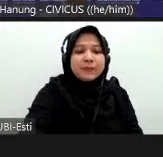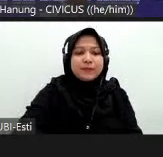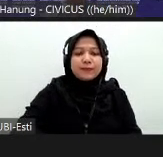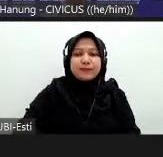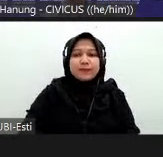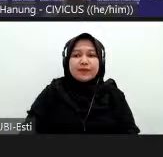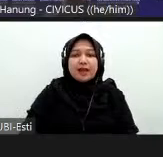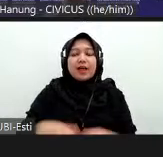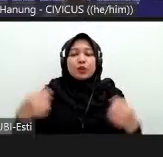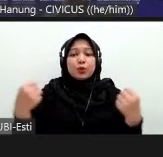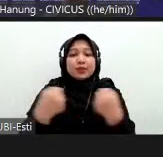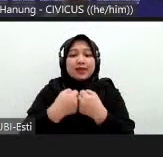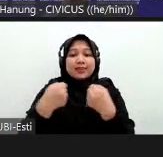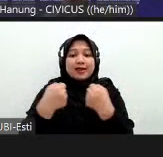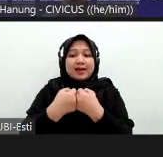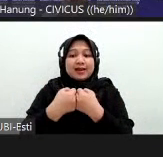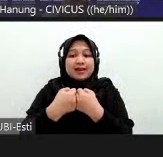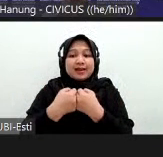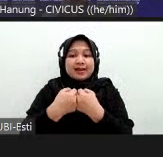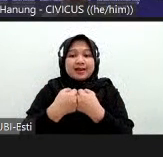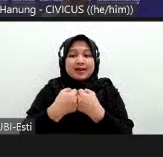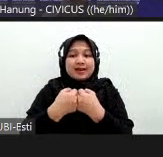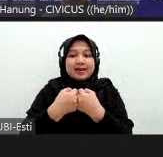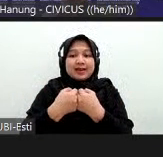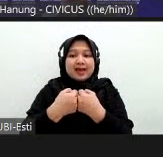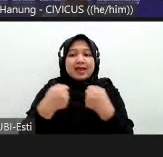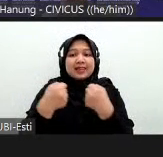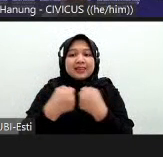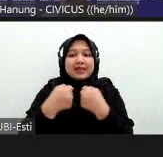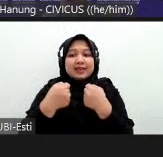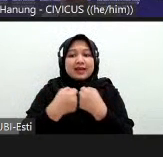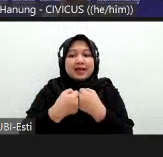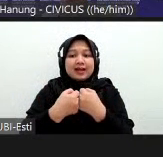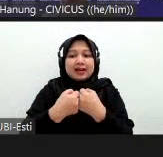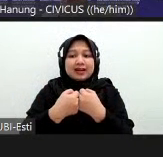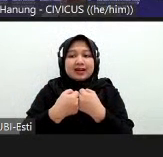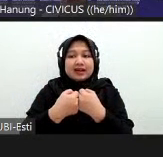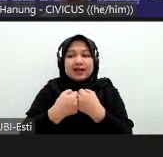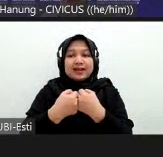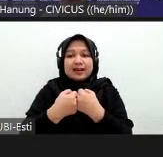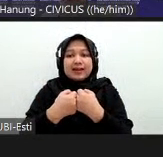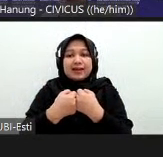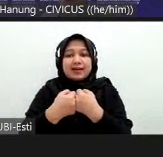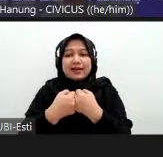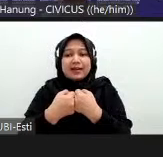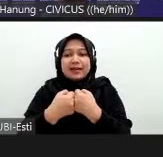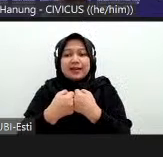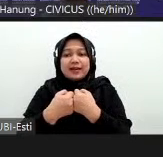Presidency. When the presidency were still on the